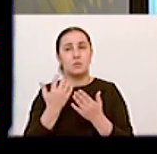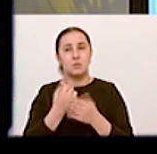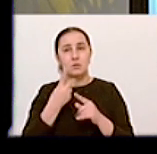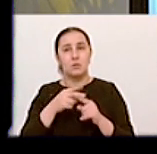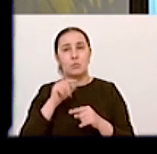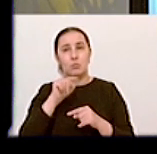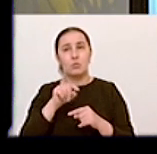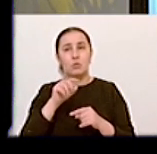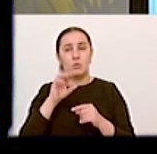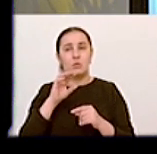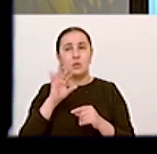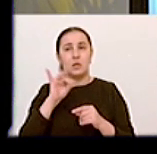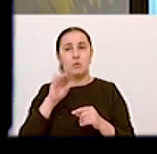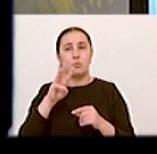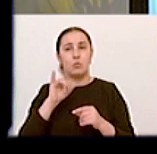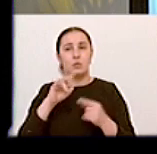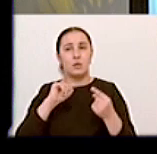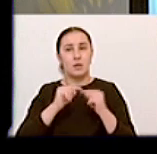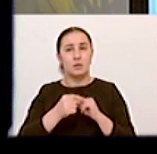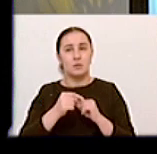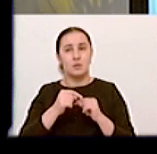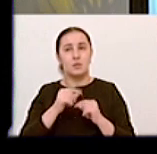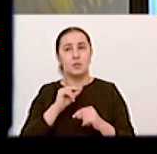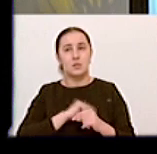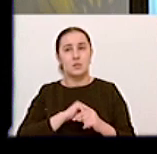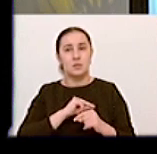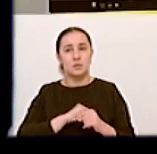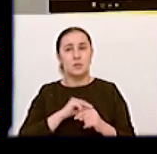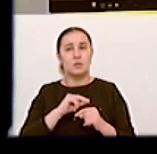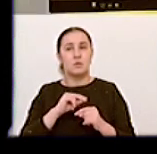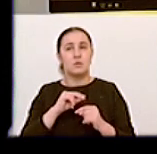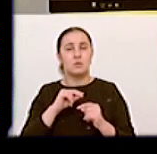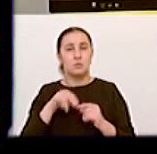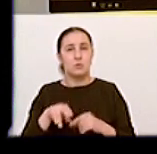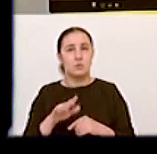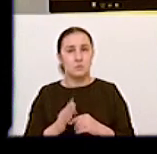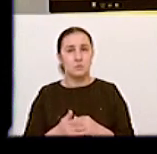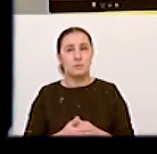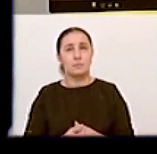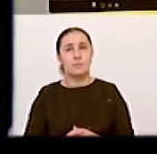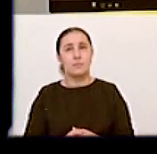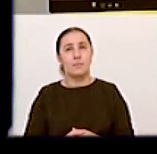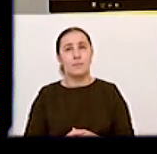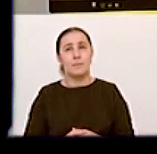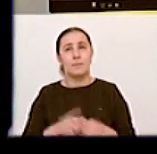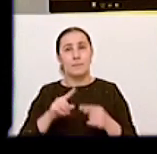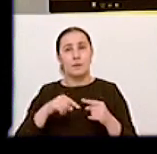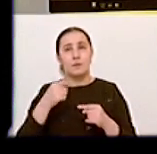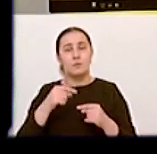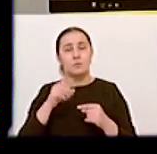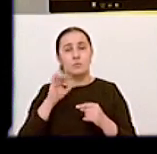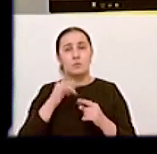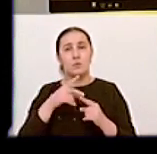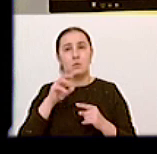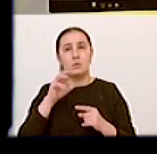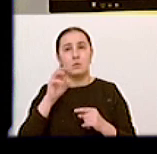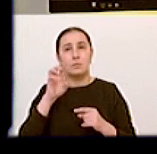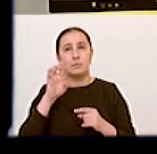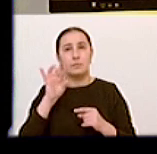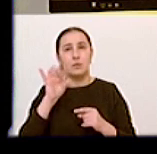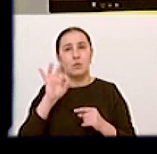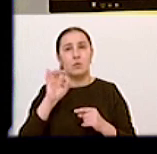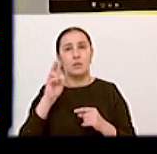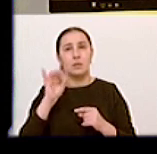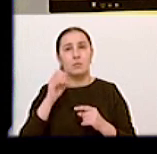bu jarayon immun reaksiyalari deb nomlanadi. Keyingi usulimiz bu biokimyoviy